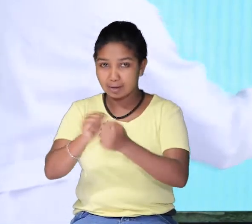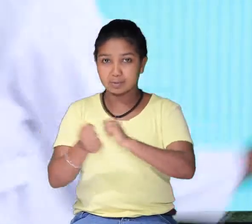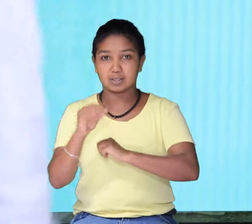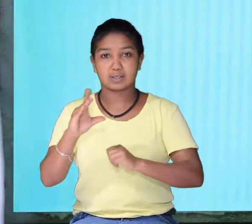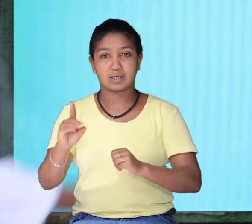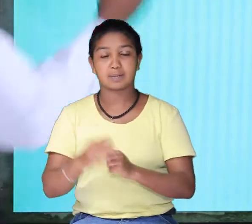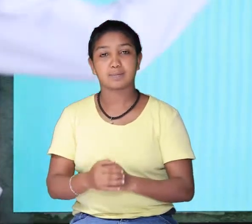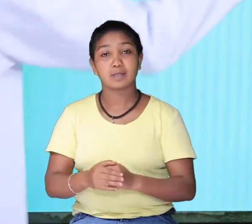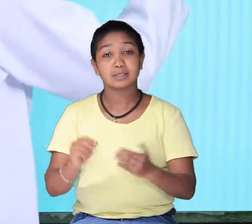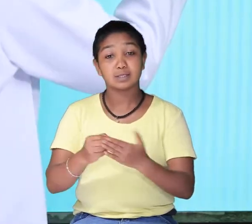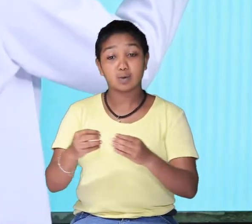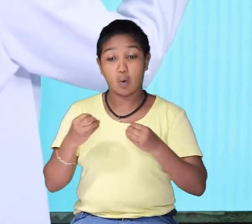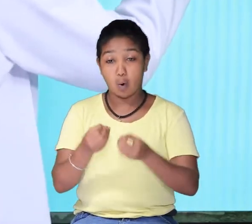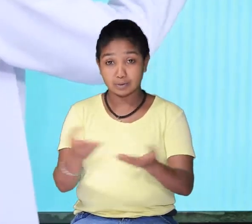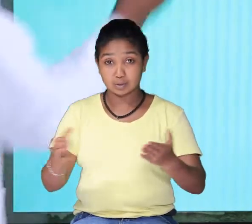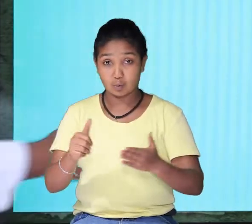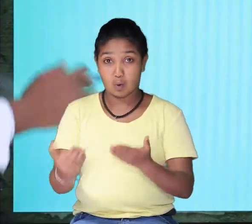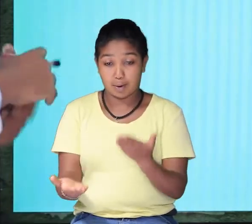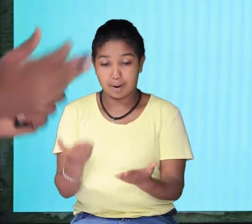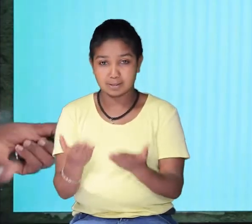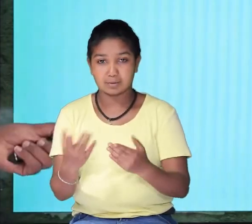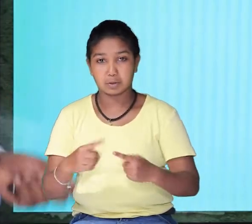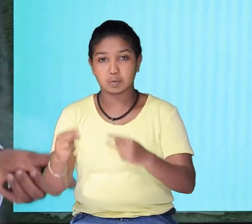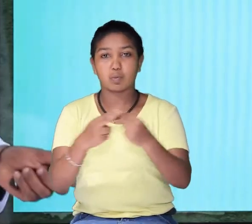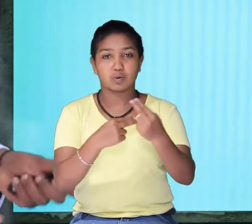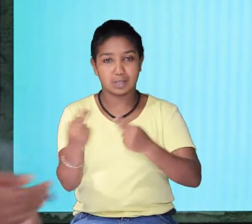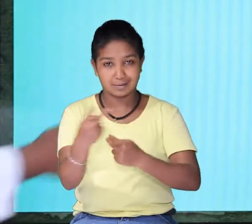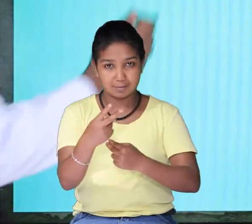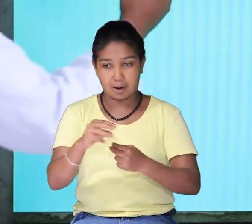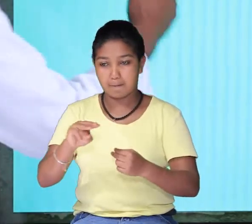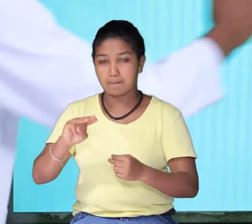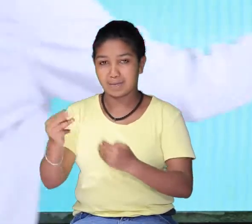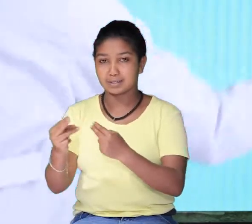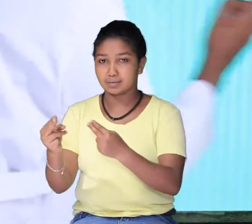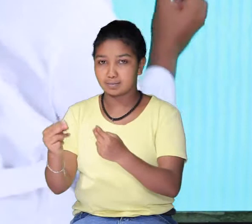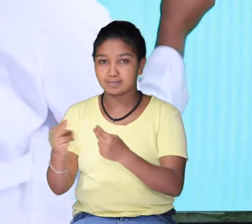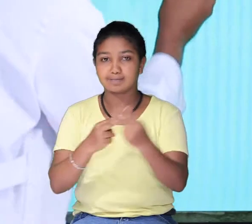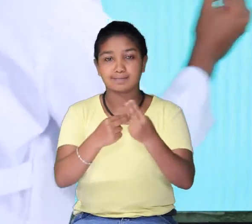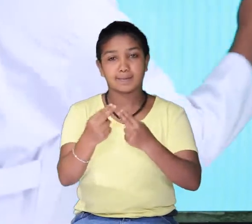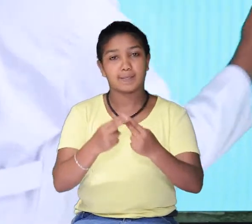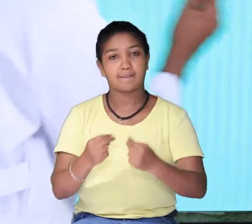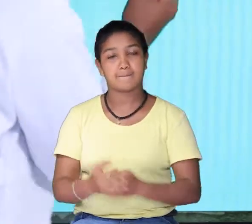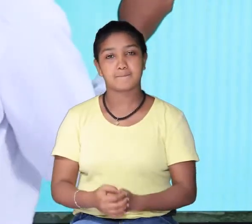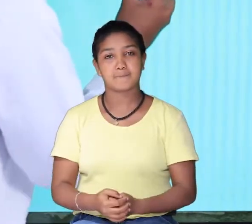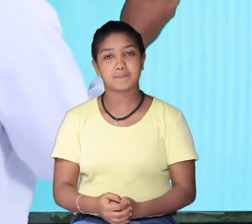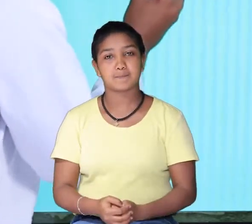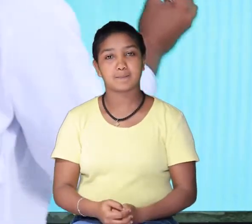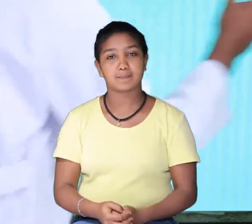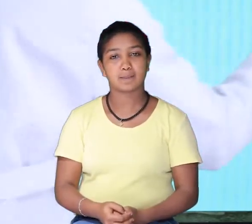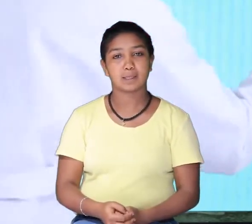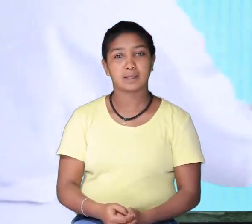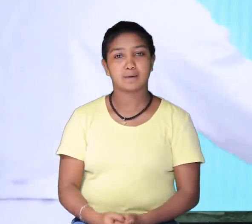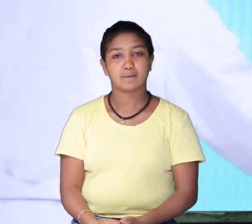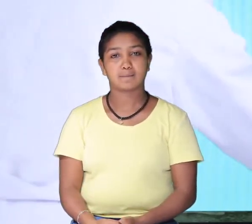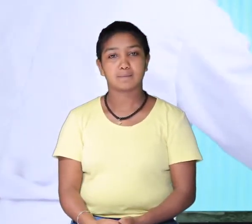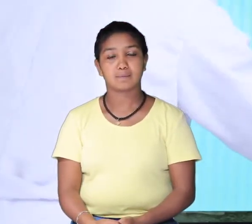t. This object has its own mass. Let's try to multiply both sides by mass. If you multiply both sides by mass, this